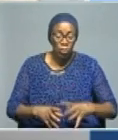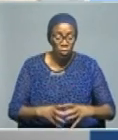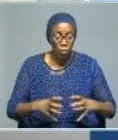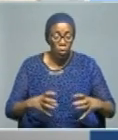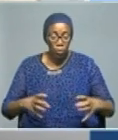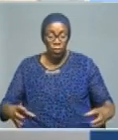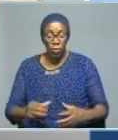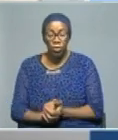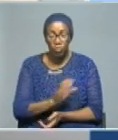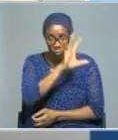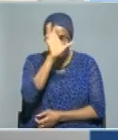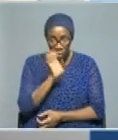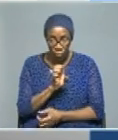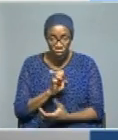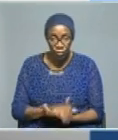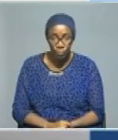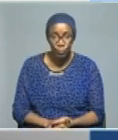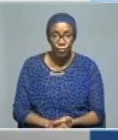the selection of this theme.